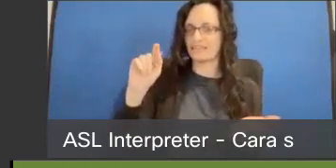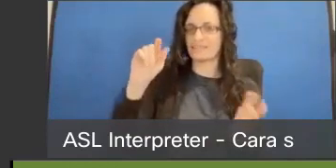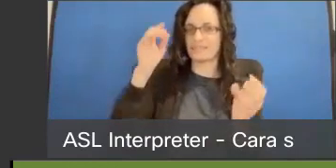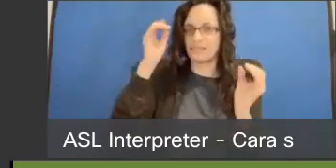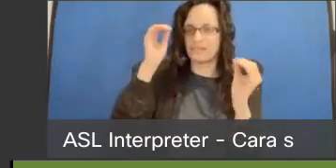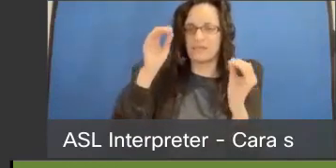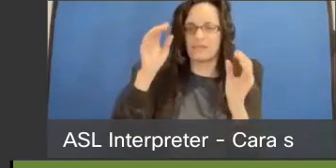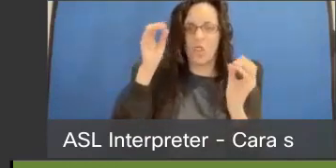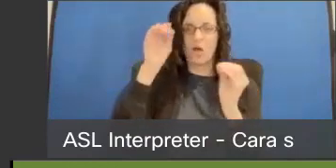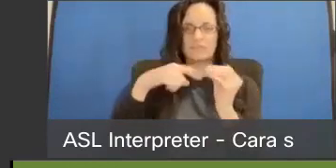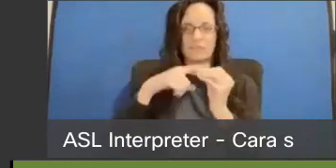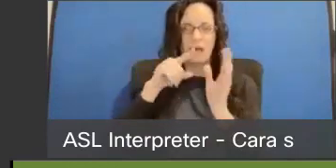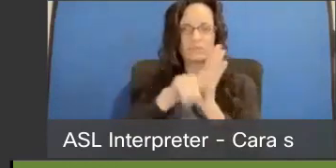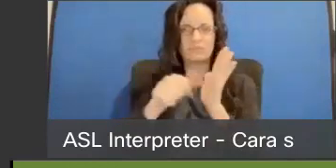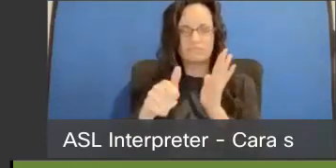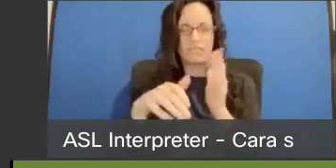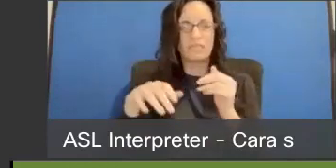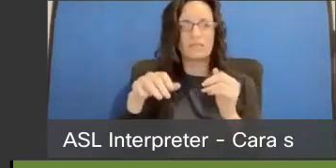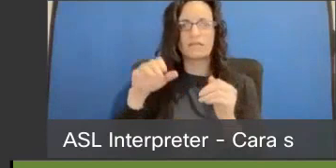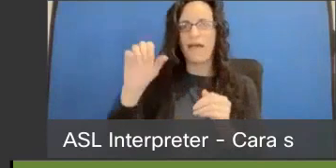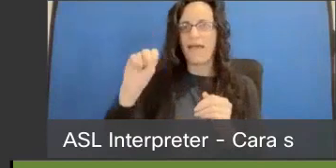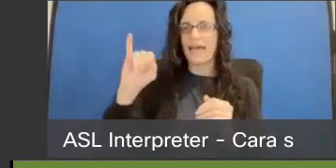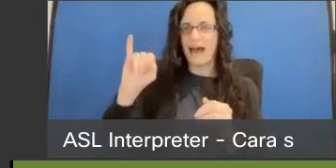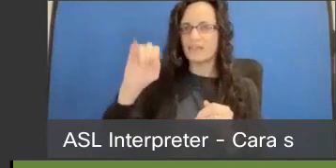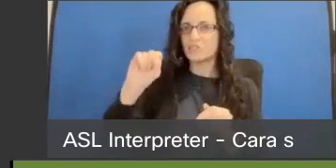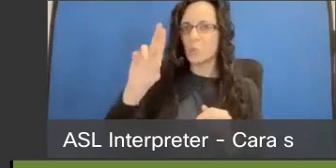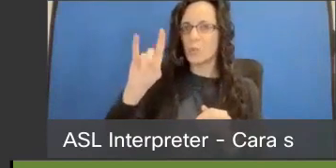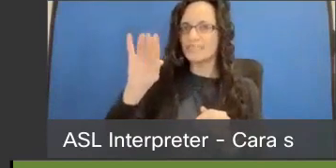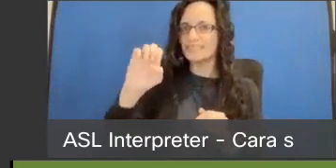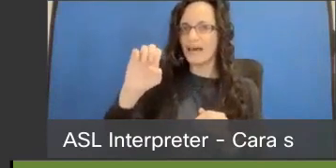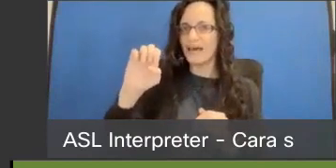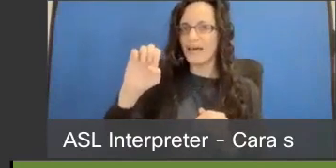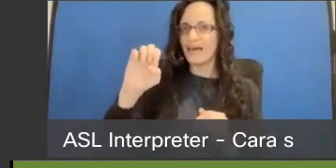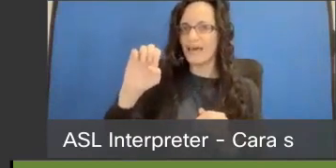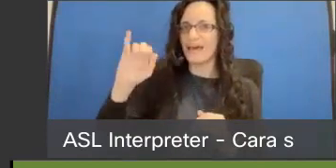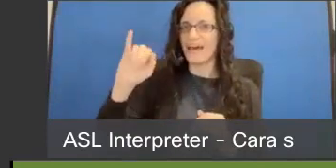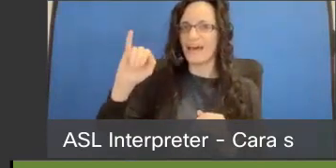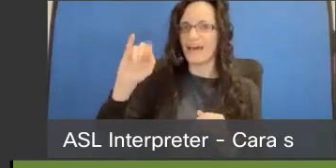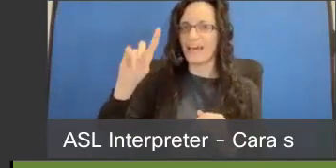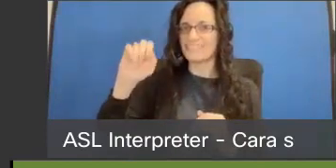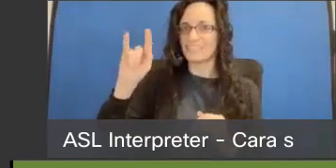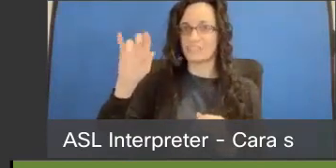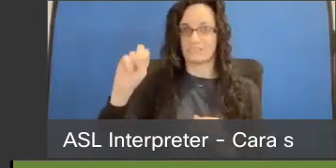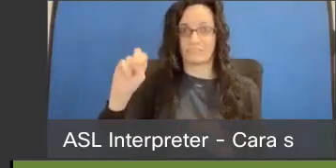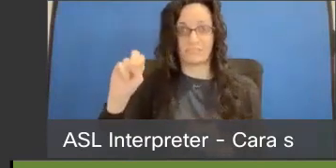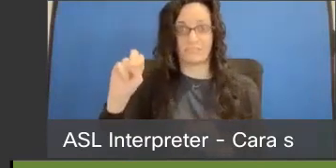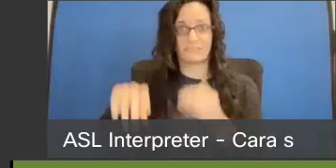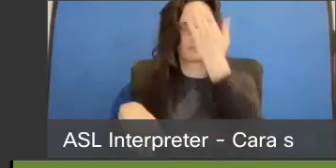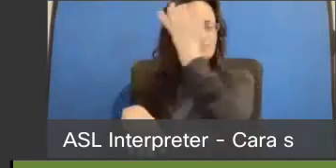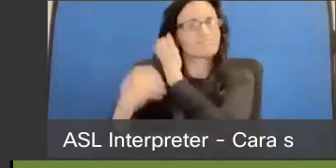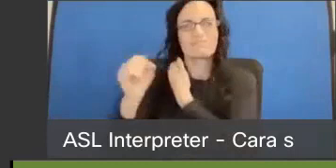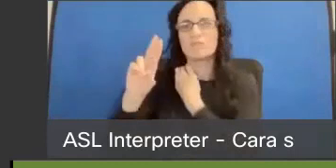And one of the ways that we like to start now, speaking to people who are part of the community, is to